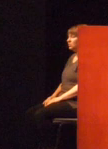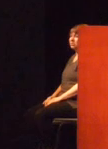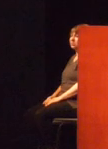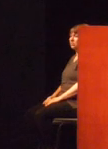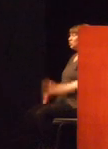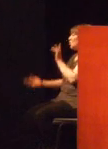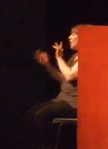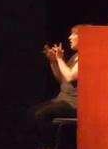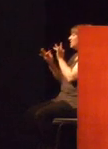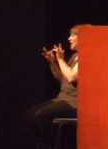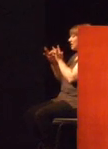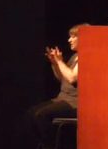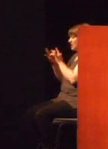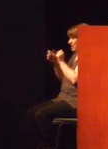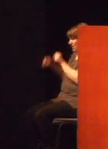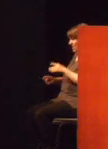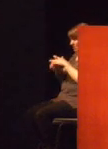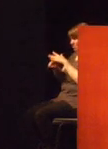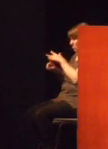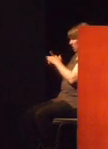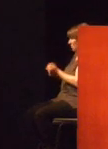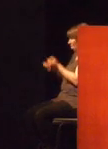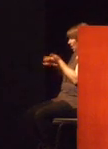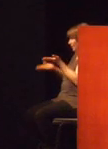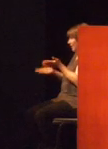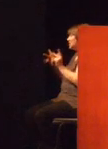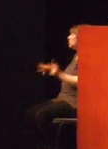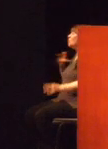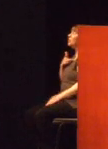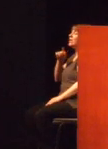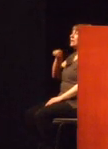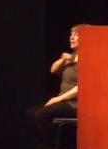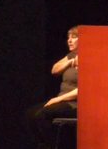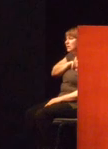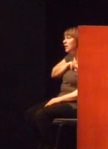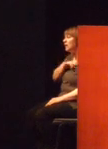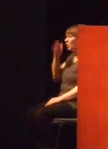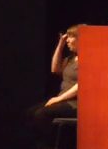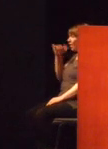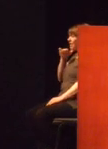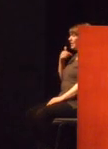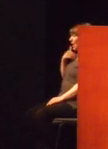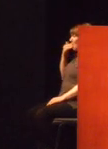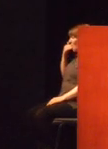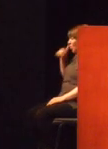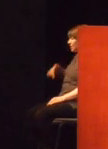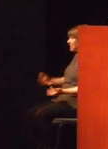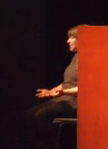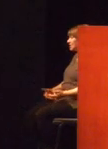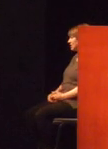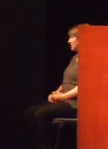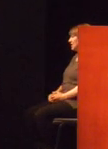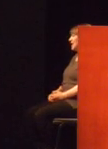contact is a stage that can bring up a lot of things for people. It can make people feel guilty or feel like, why didn't I know this stuff before? And what it leads to is this stage